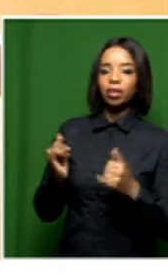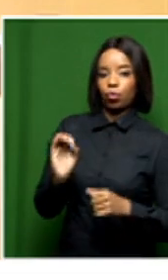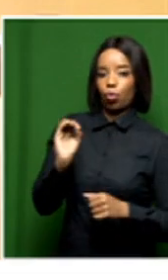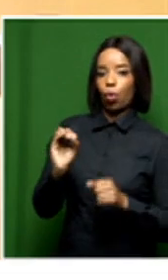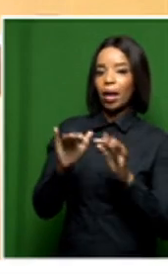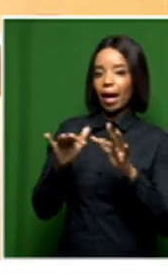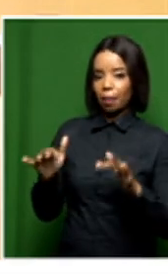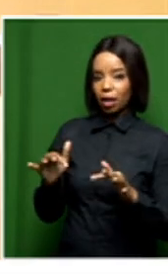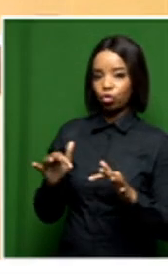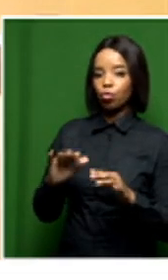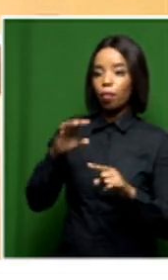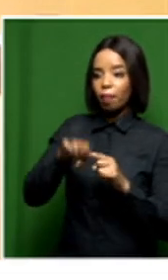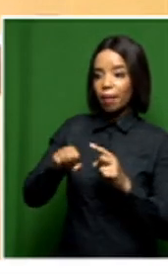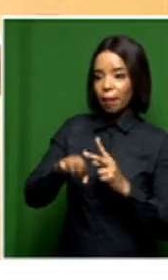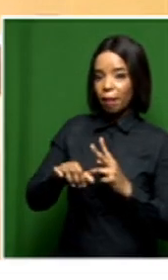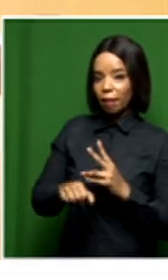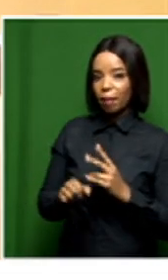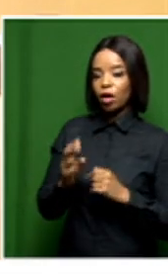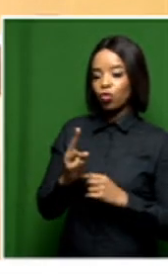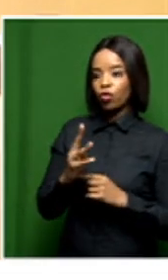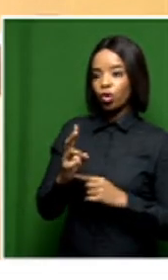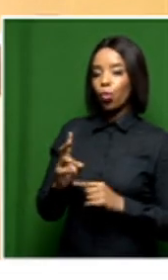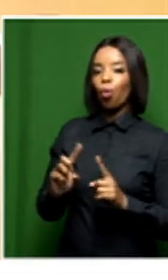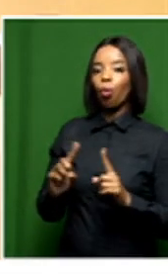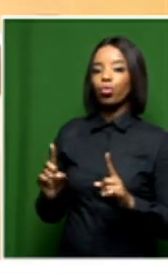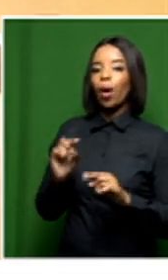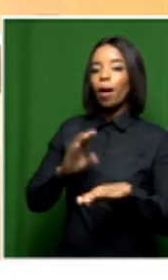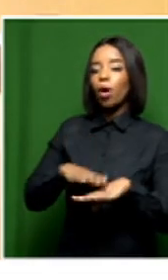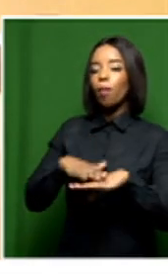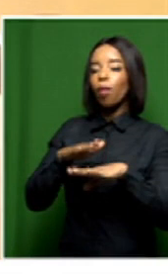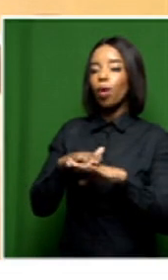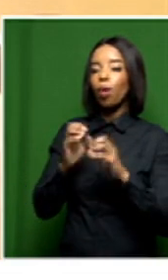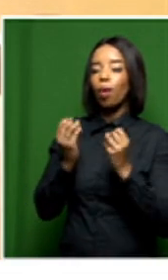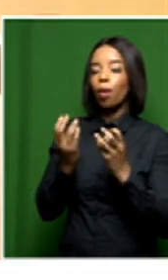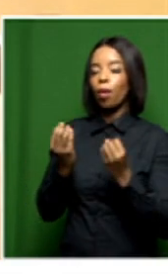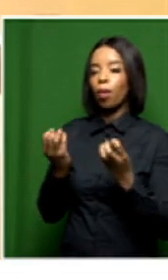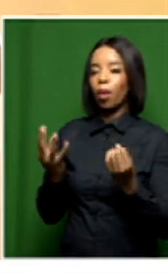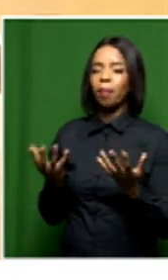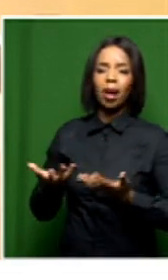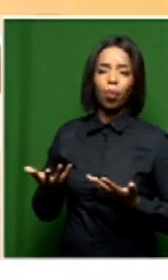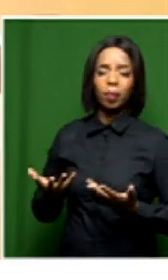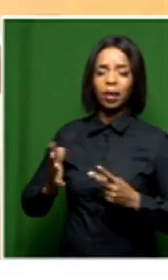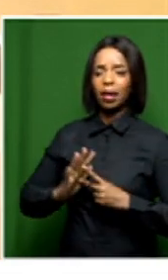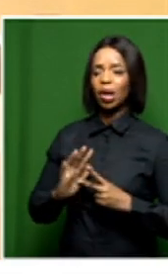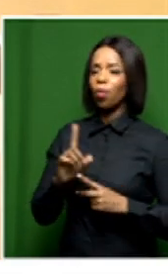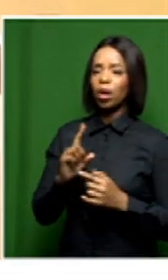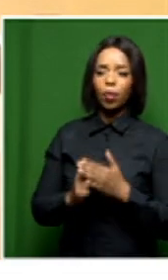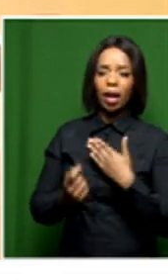But the thousands more, where are they? And what's the action that's going to be taken against them? And are you hopeful you will find